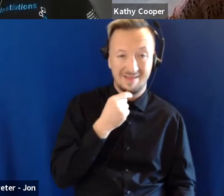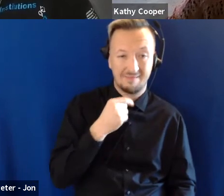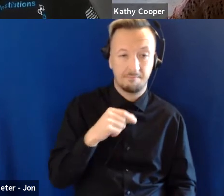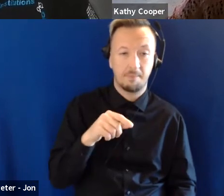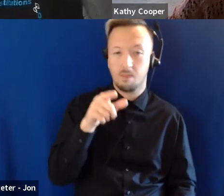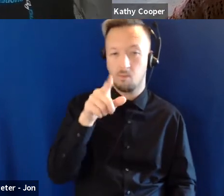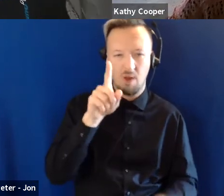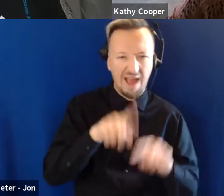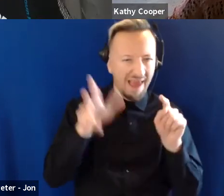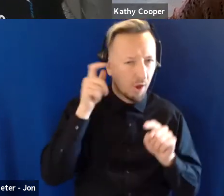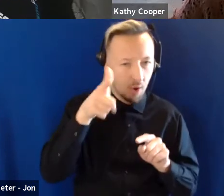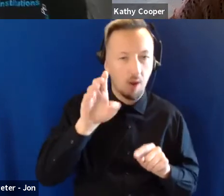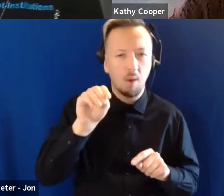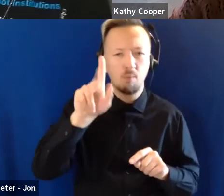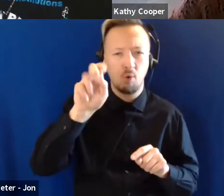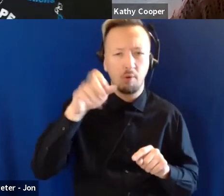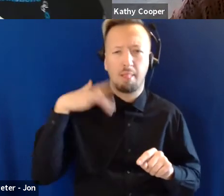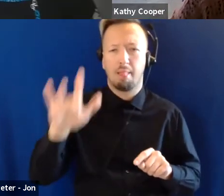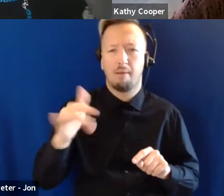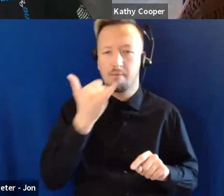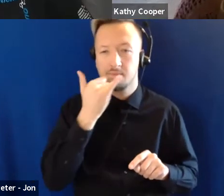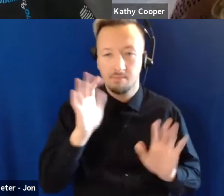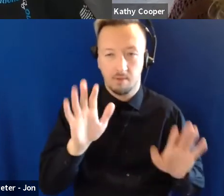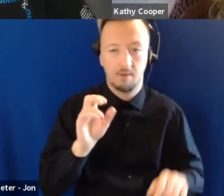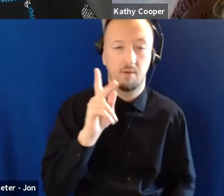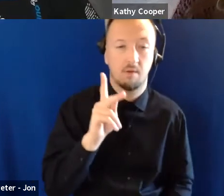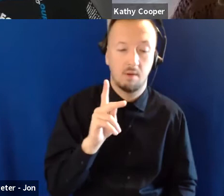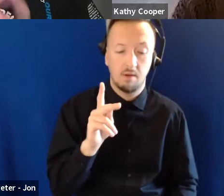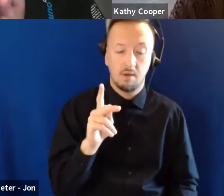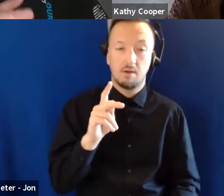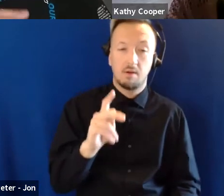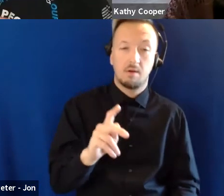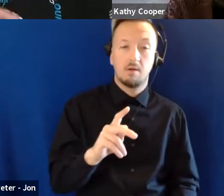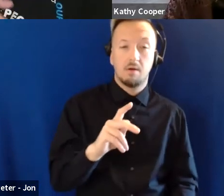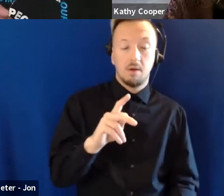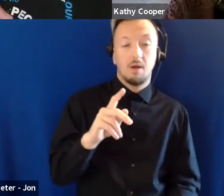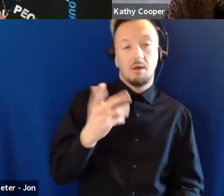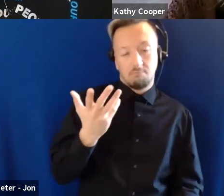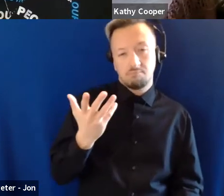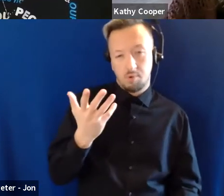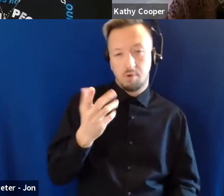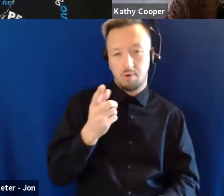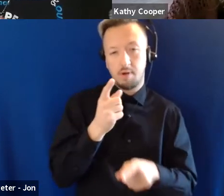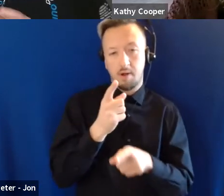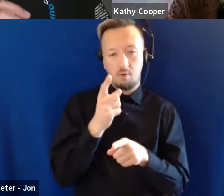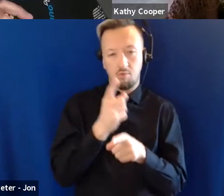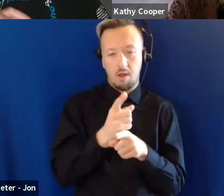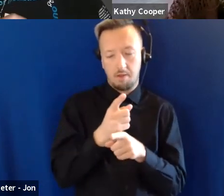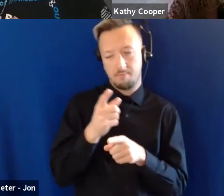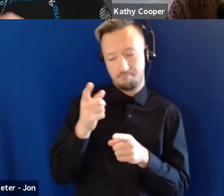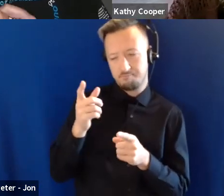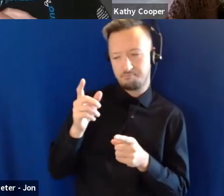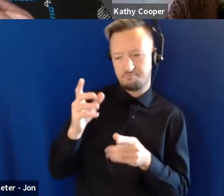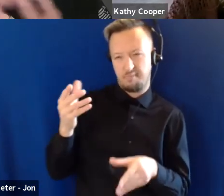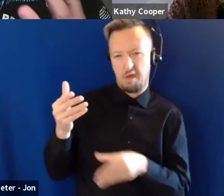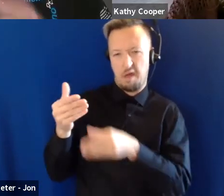Oh, unmute yourself. Sorry, yeah, I know. I pushed mute, and then I was like, so. Yeah, I think sort of to sort of go along with that. I mean,